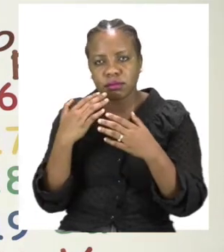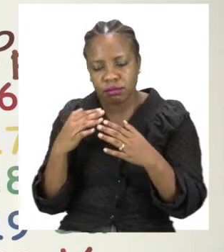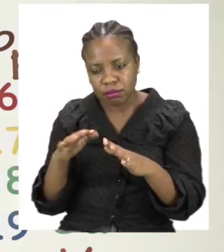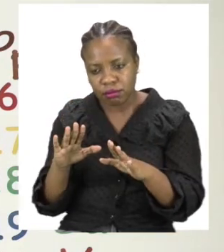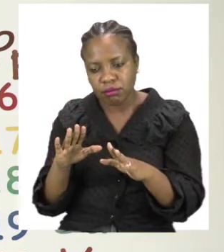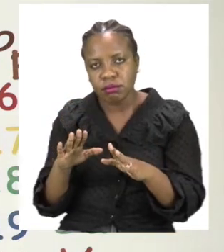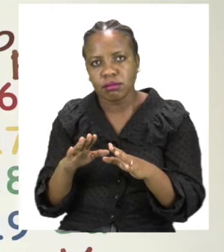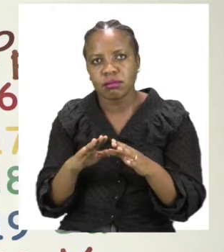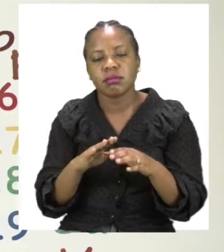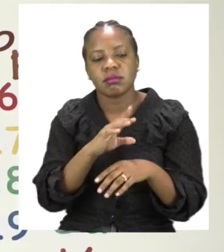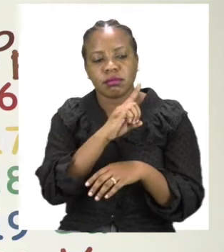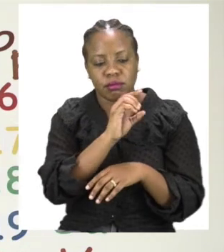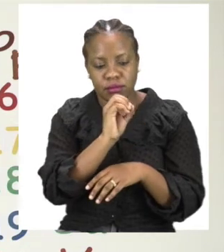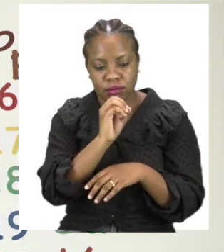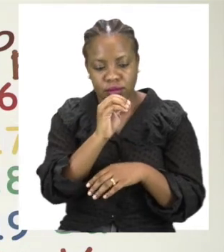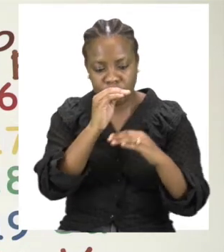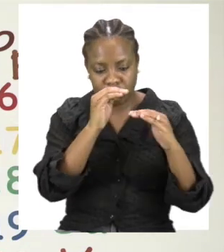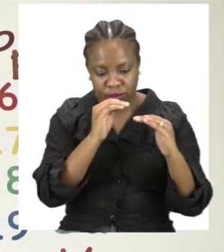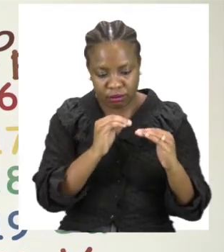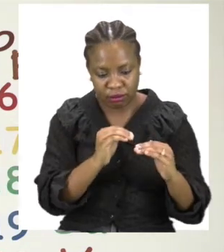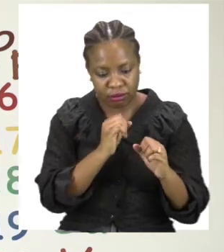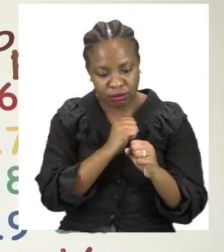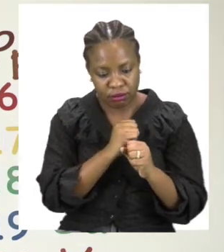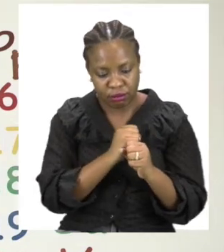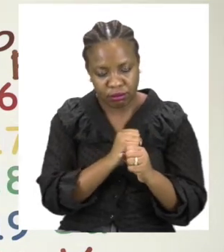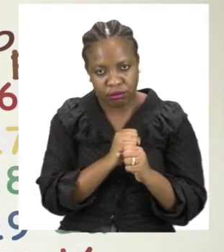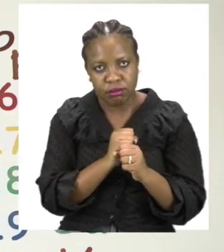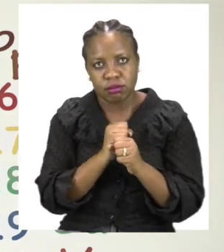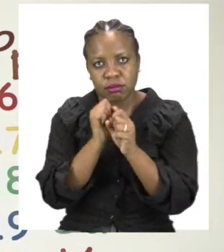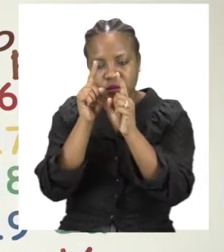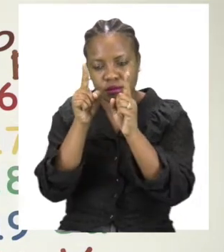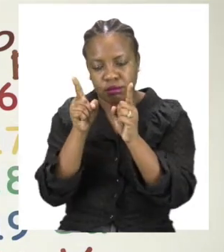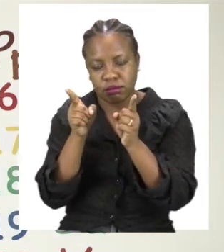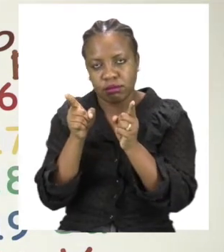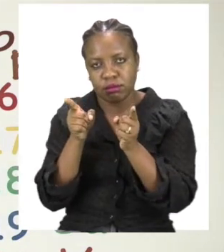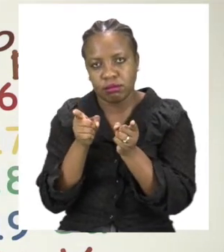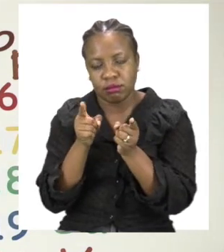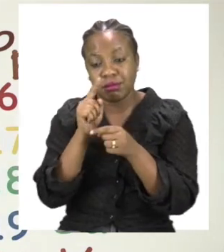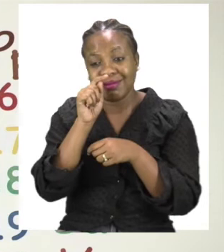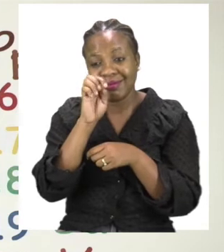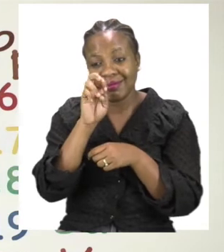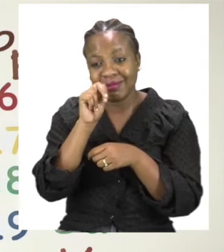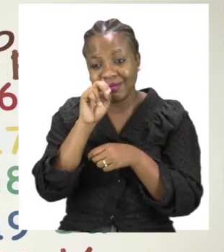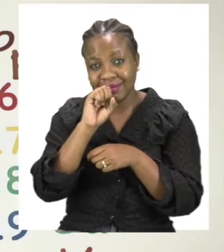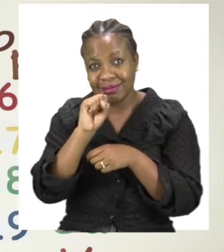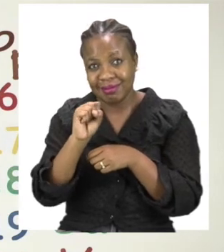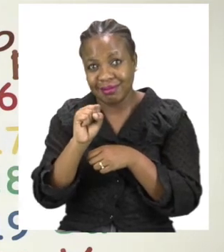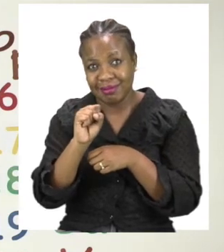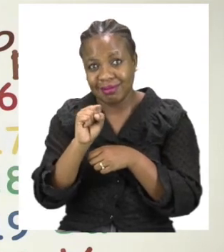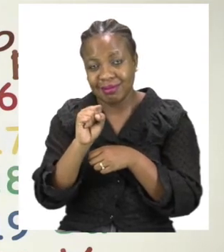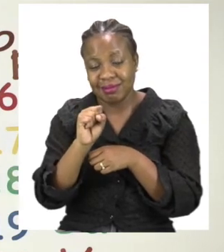brought our 100 down. And then we added what was in the brackets. So in